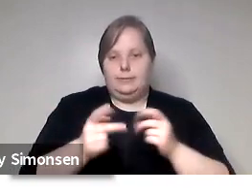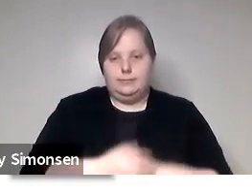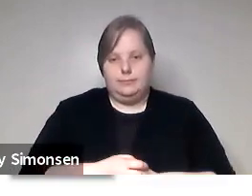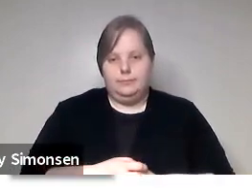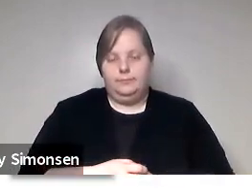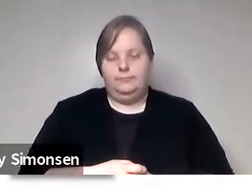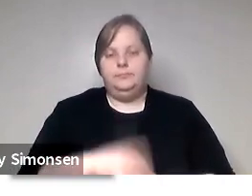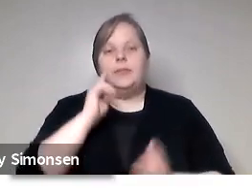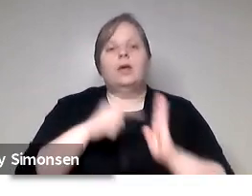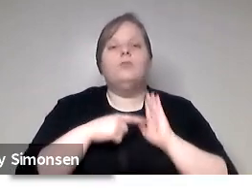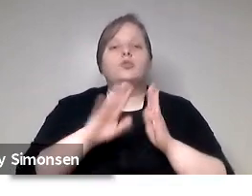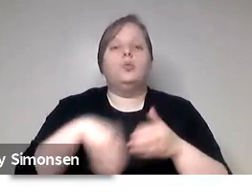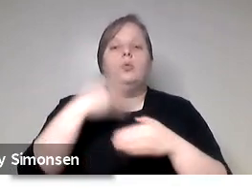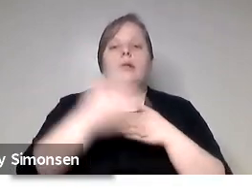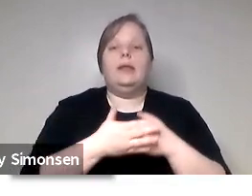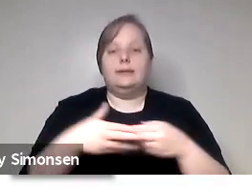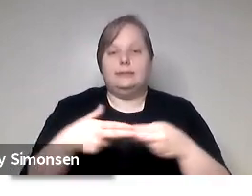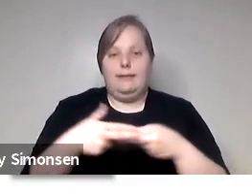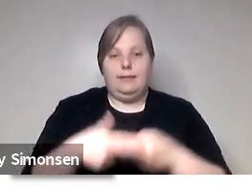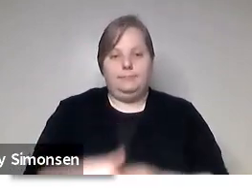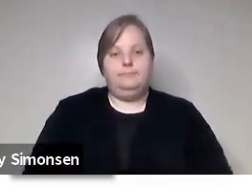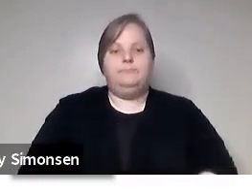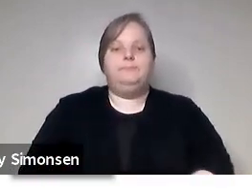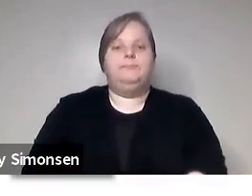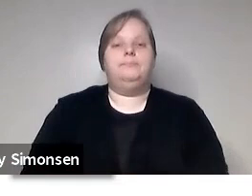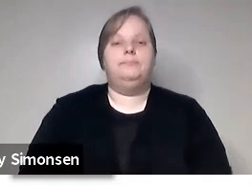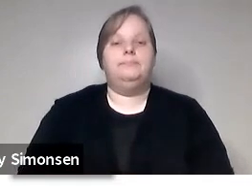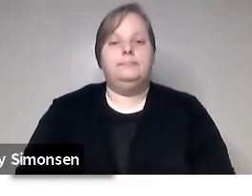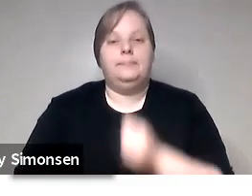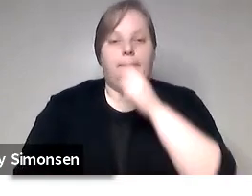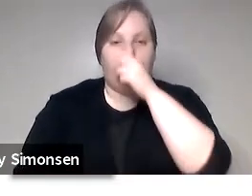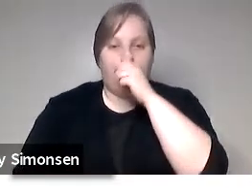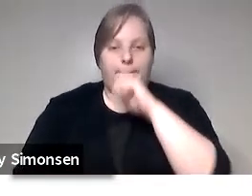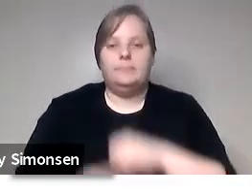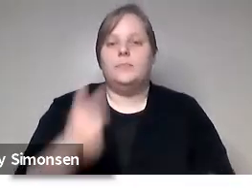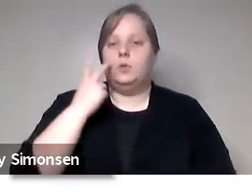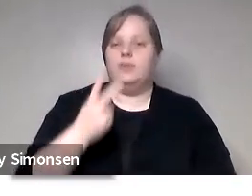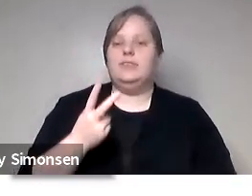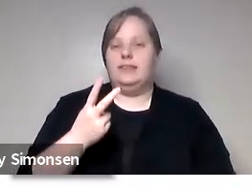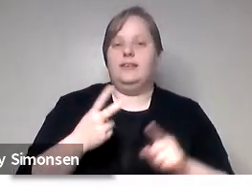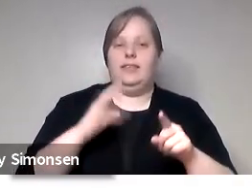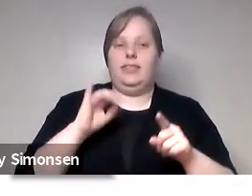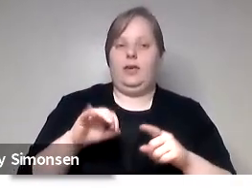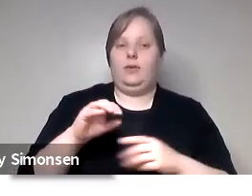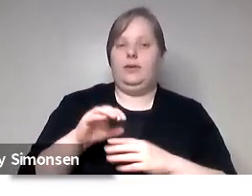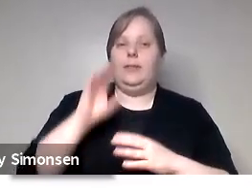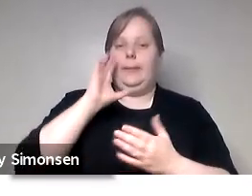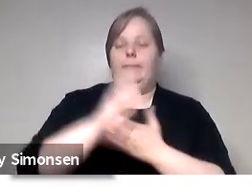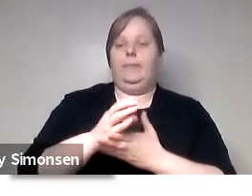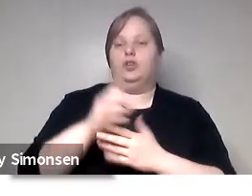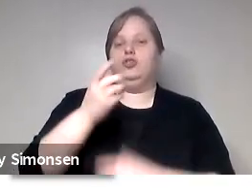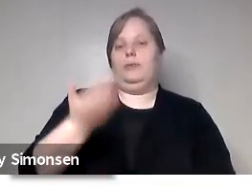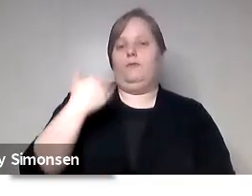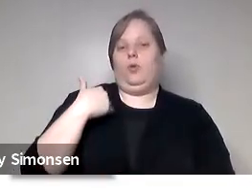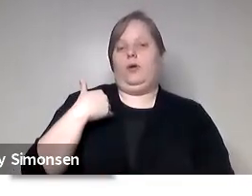to show you the next slide. As you can see, this is the picture from above. We saw the back